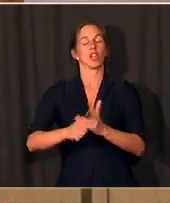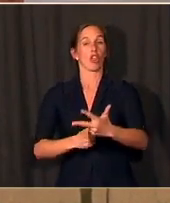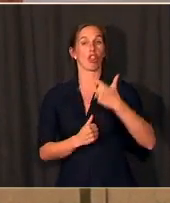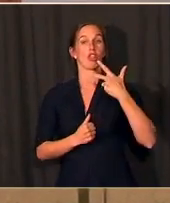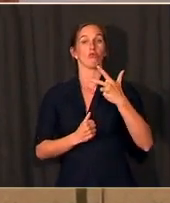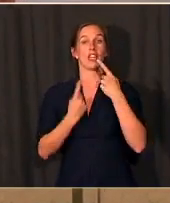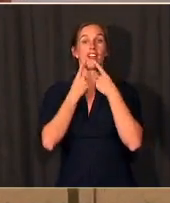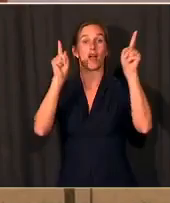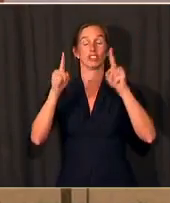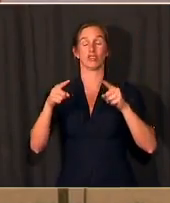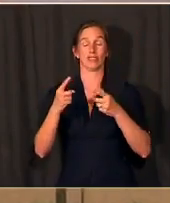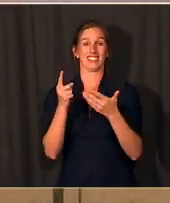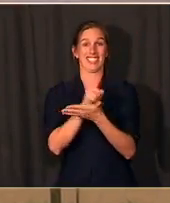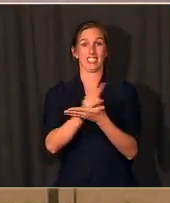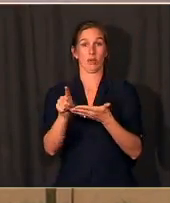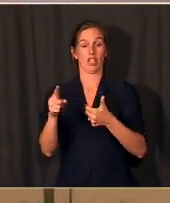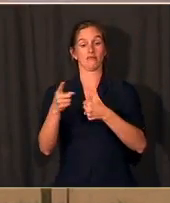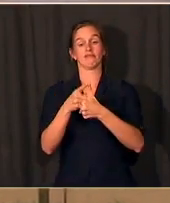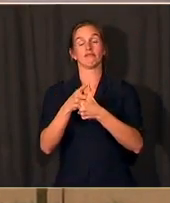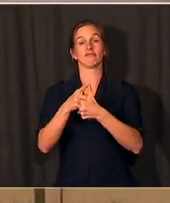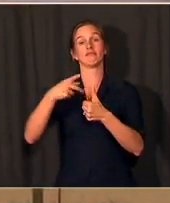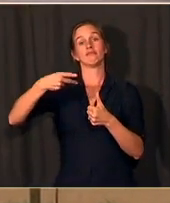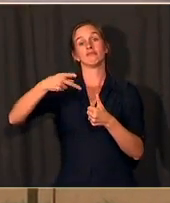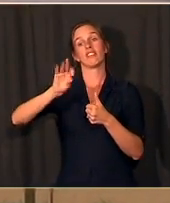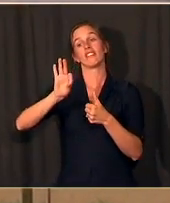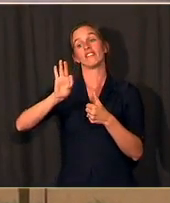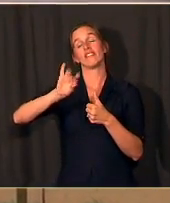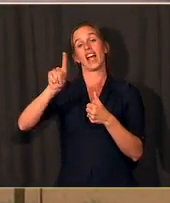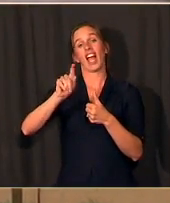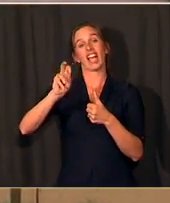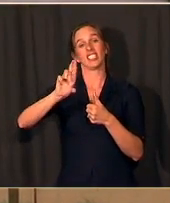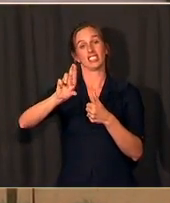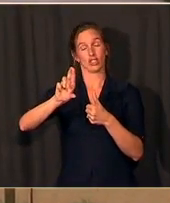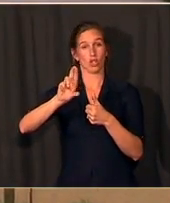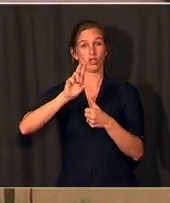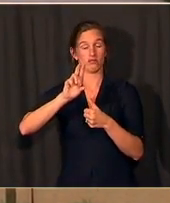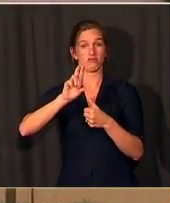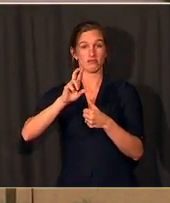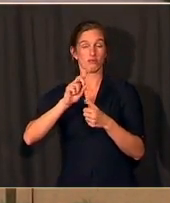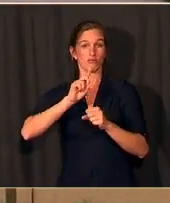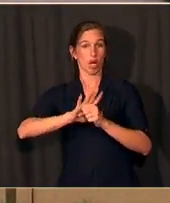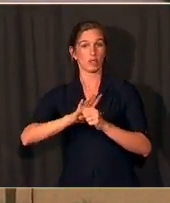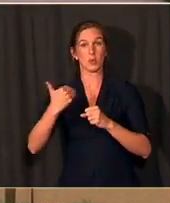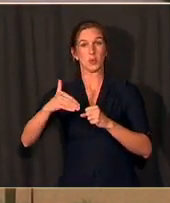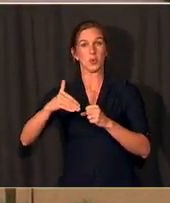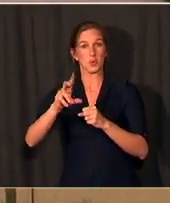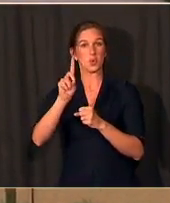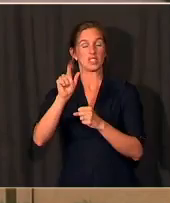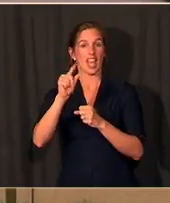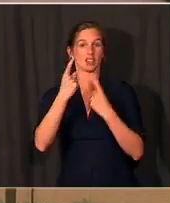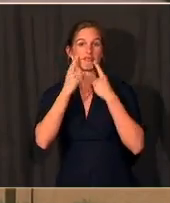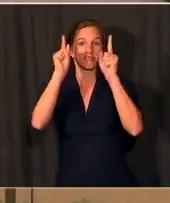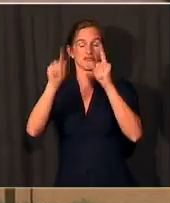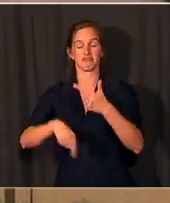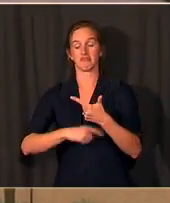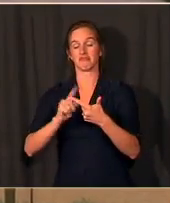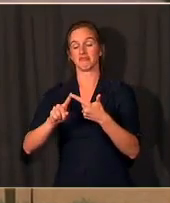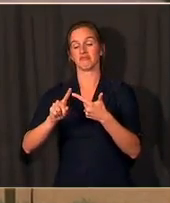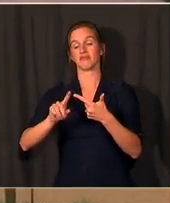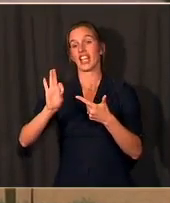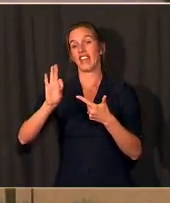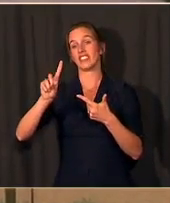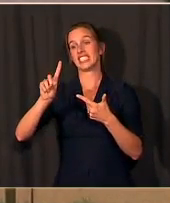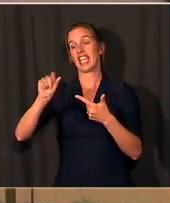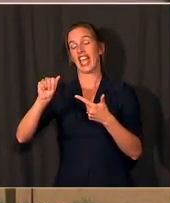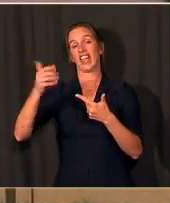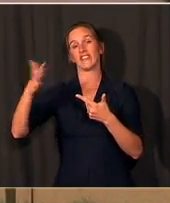we've seen just this week. First, Pfizer announced very promising data on its vaccine candidate. Second, the FDA authorized and we have